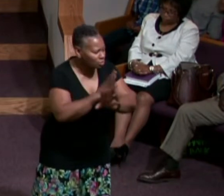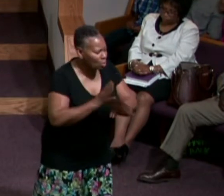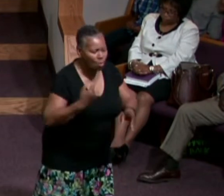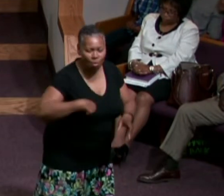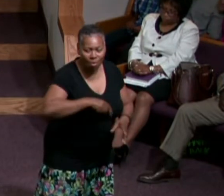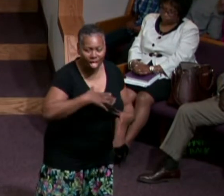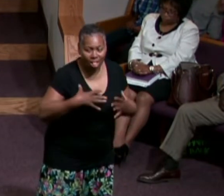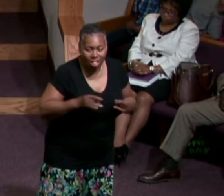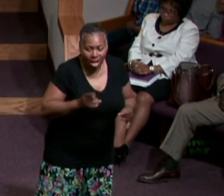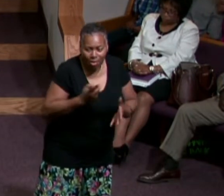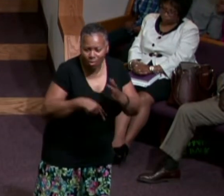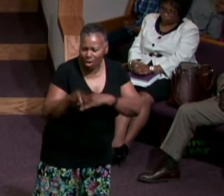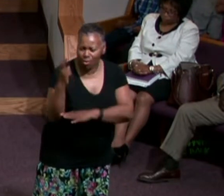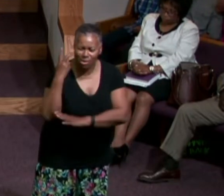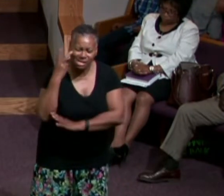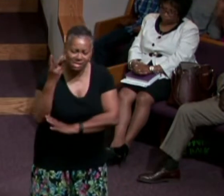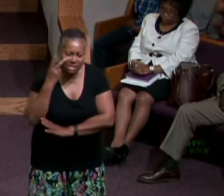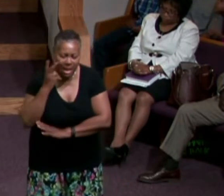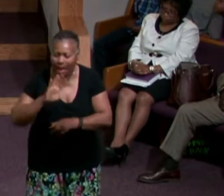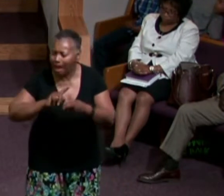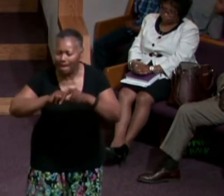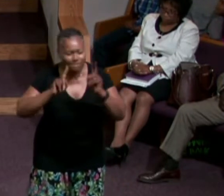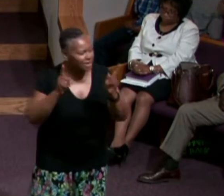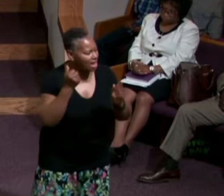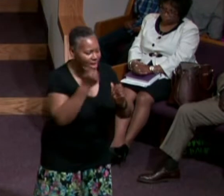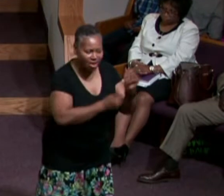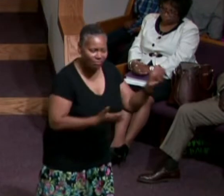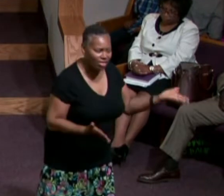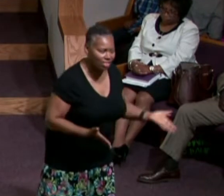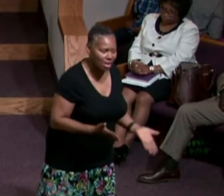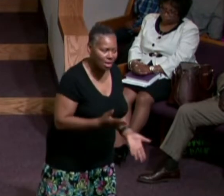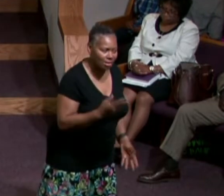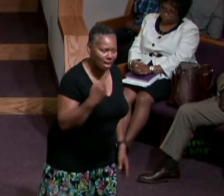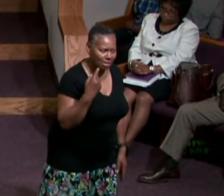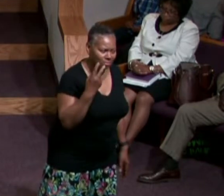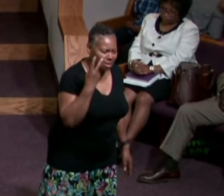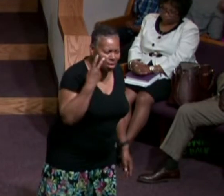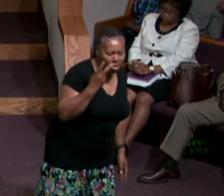that everything that looks good to you is not good for you.